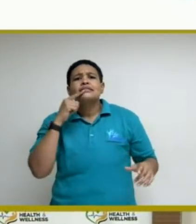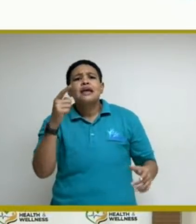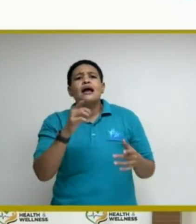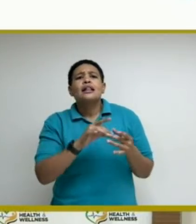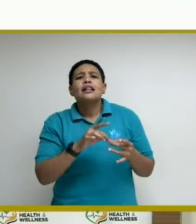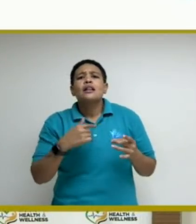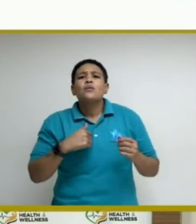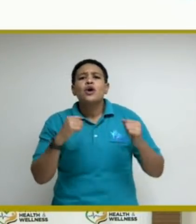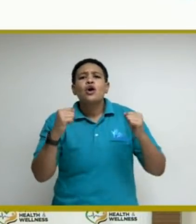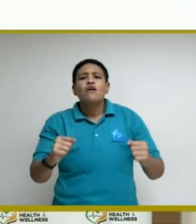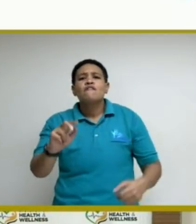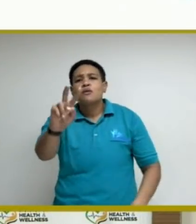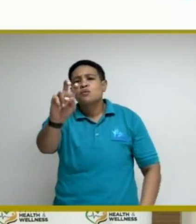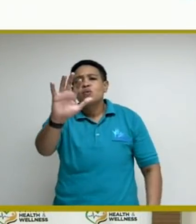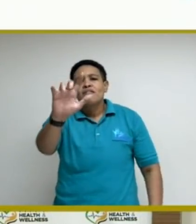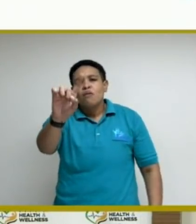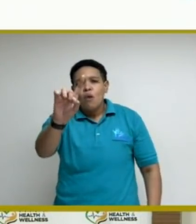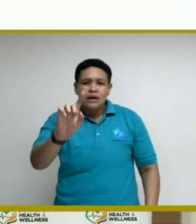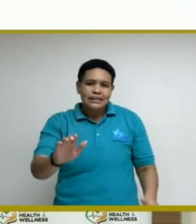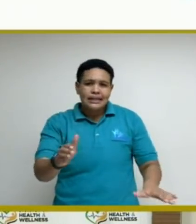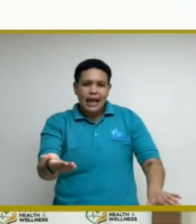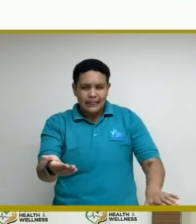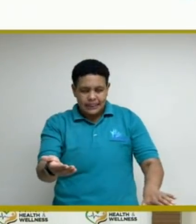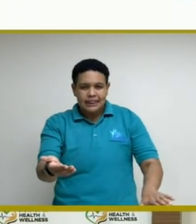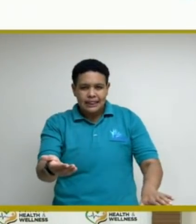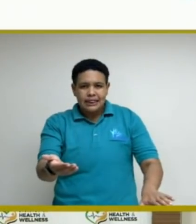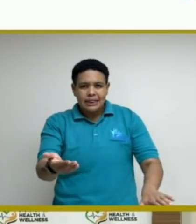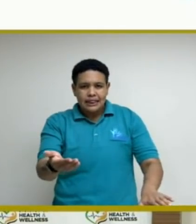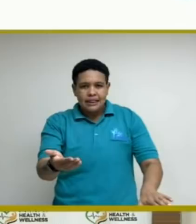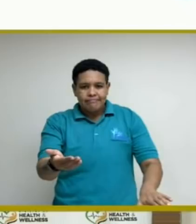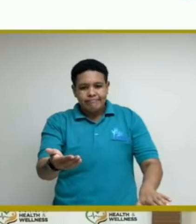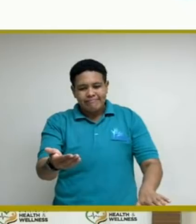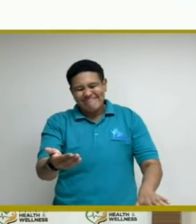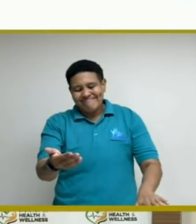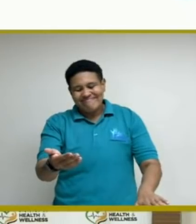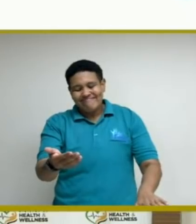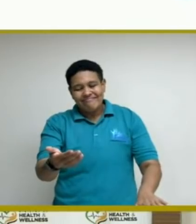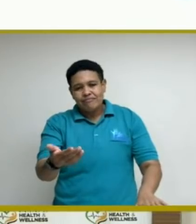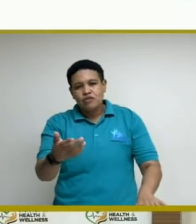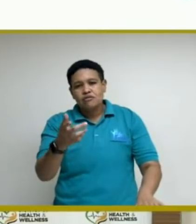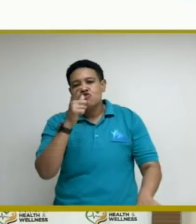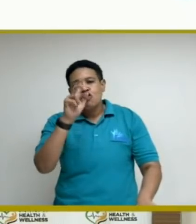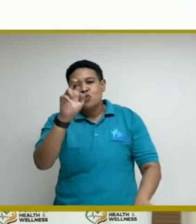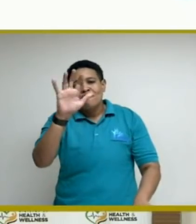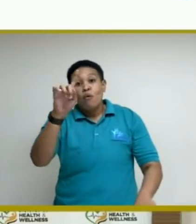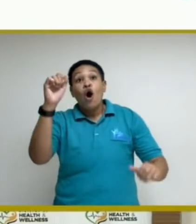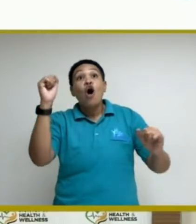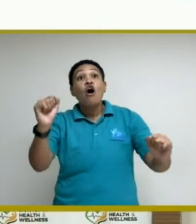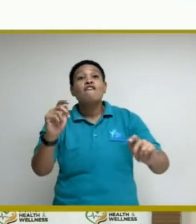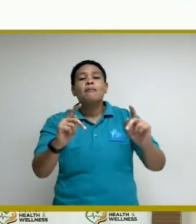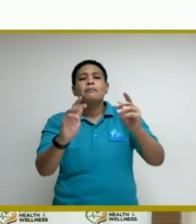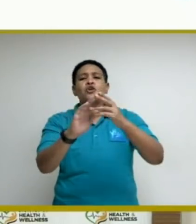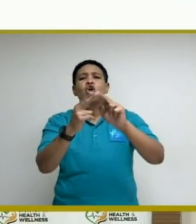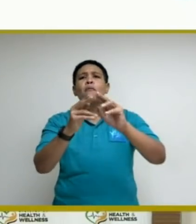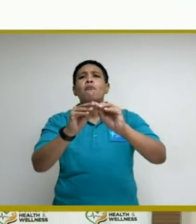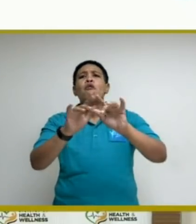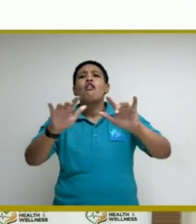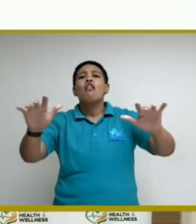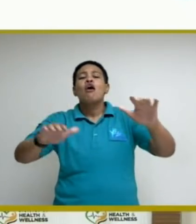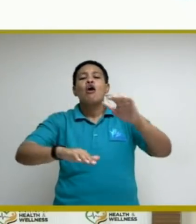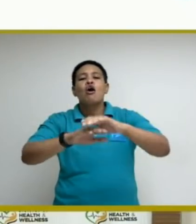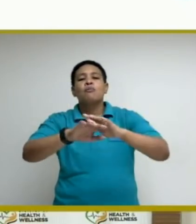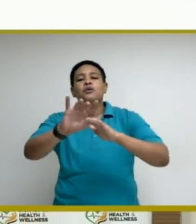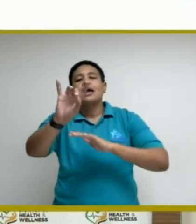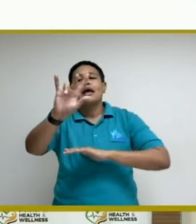confirmed 251 confirmed cases yesterday, and so that would bring us up to